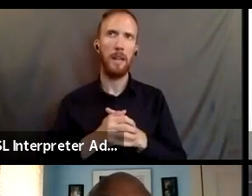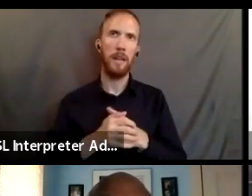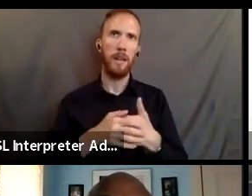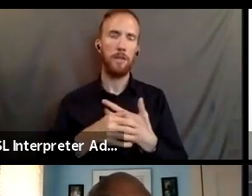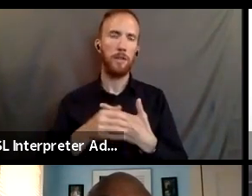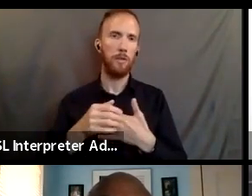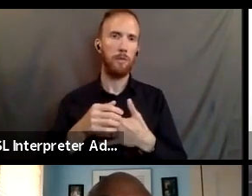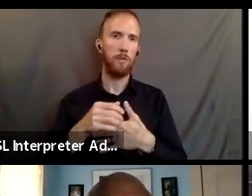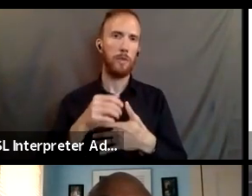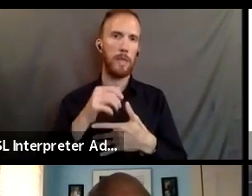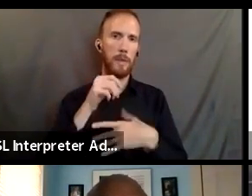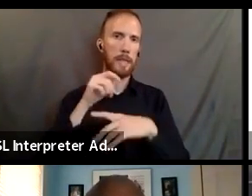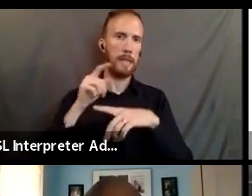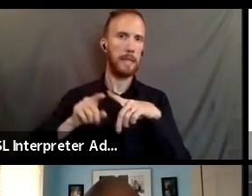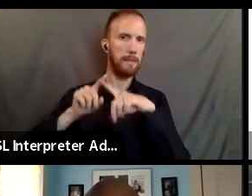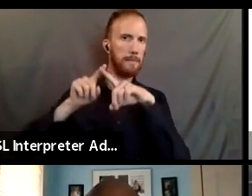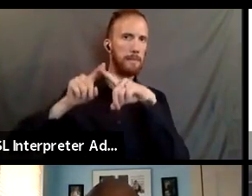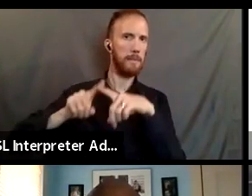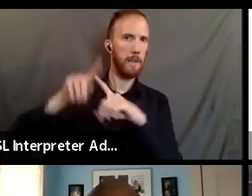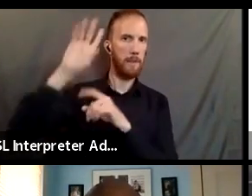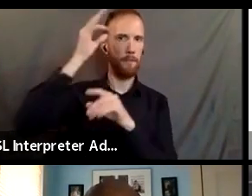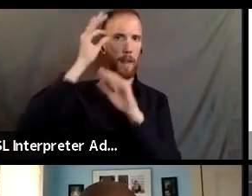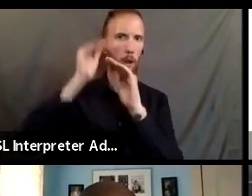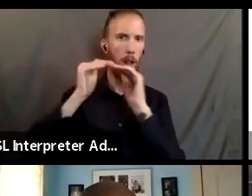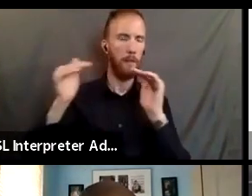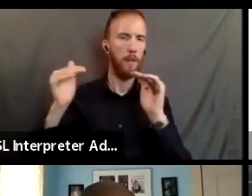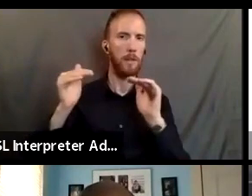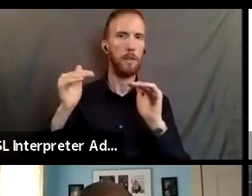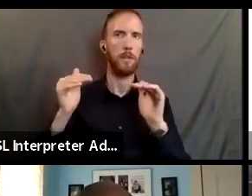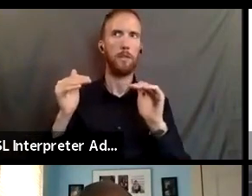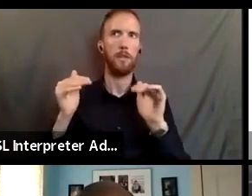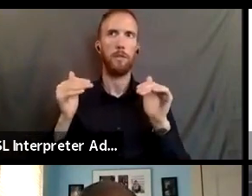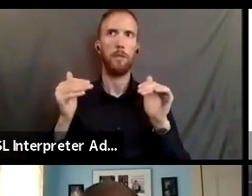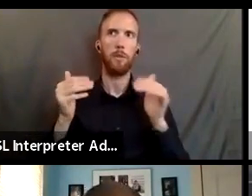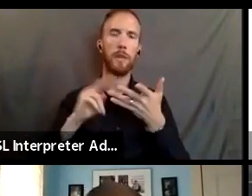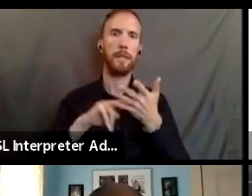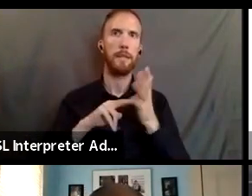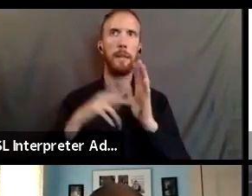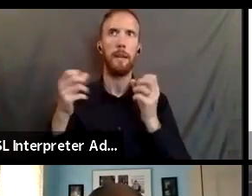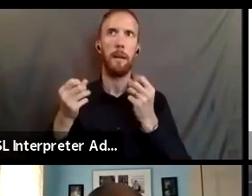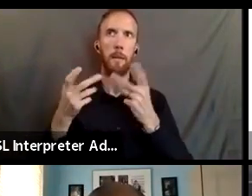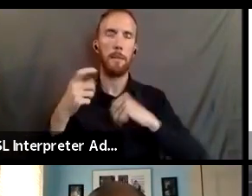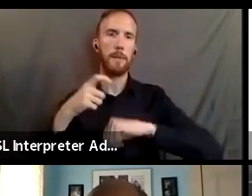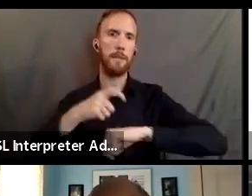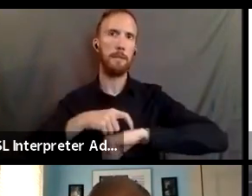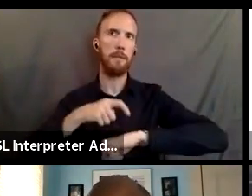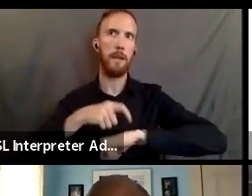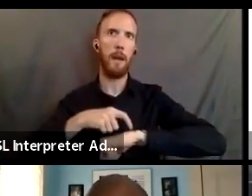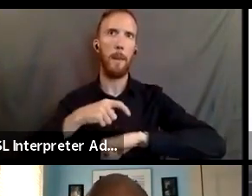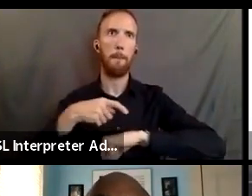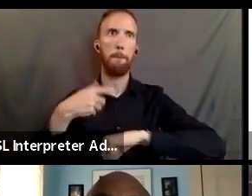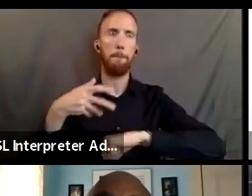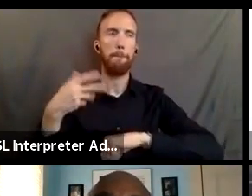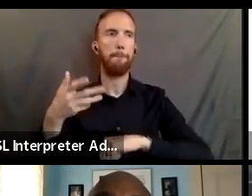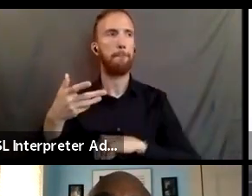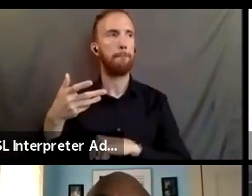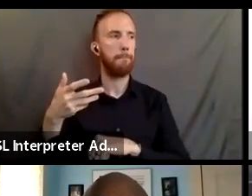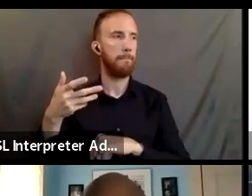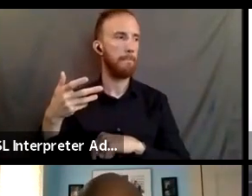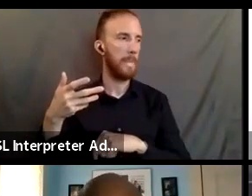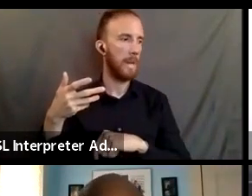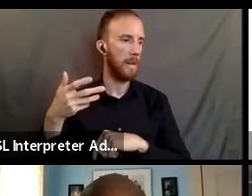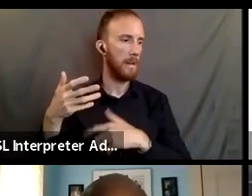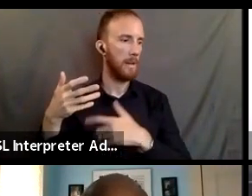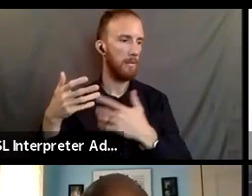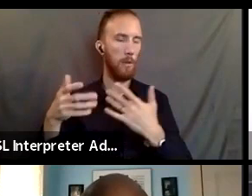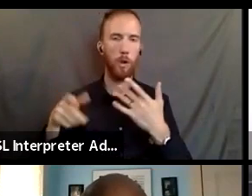um how much time do we have before the time comes when we will have to